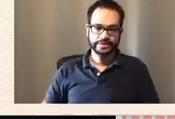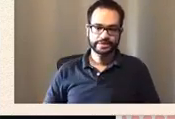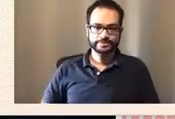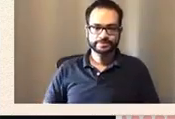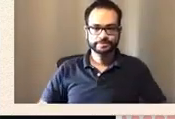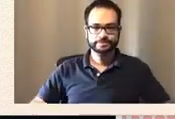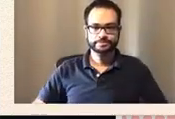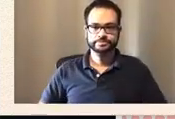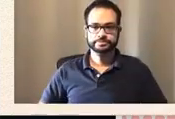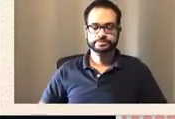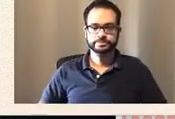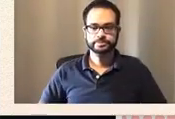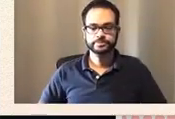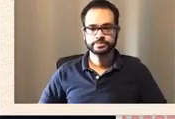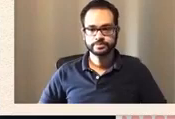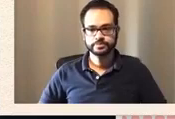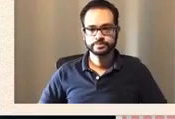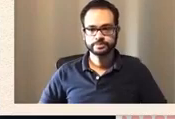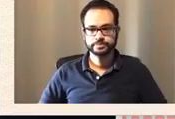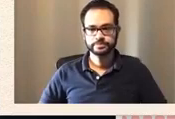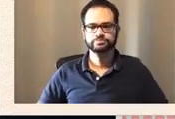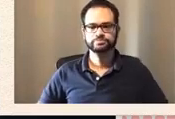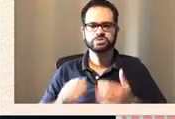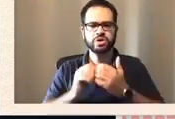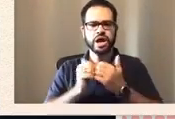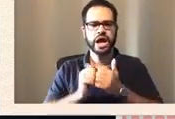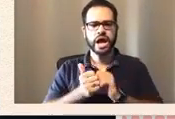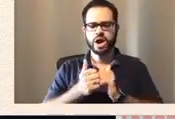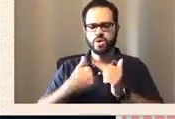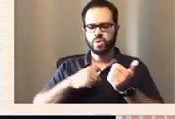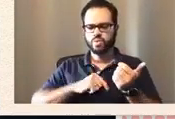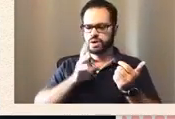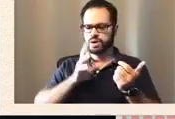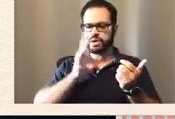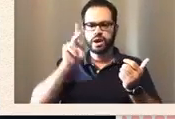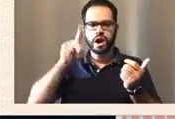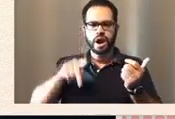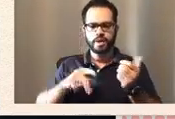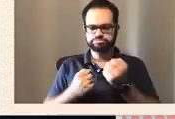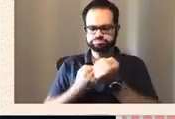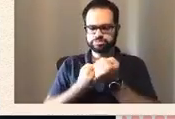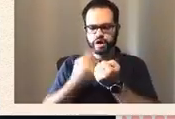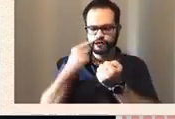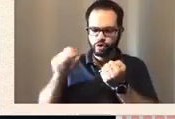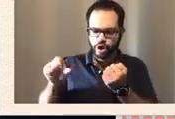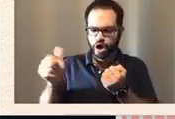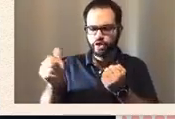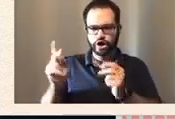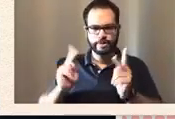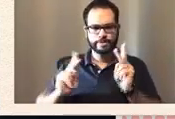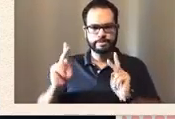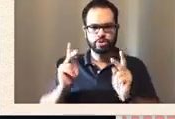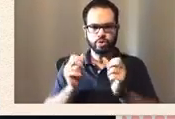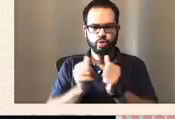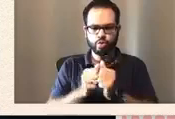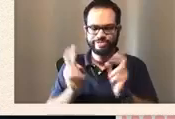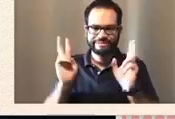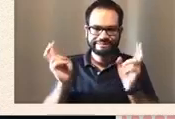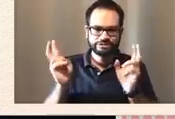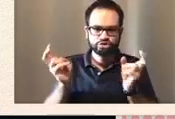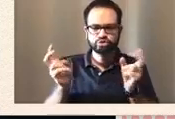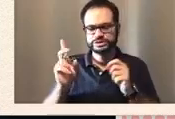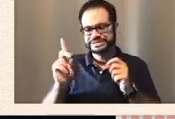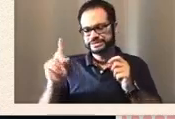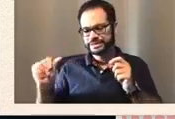So, how do we speak up for other people with issues and disabilities that are not our